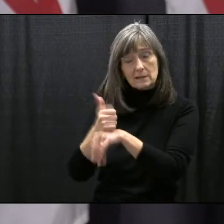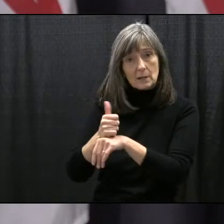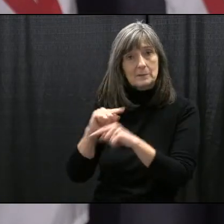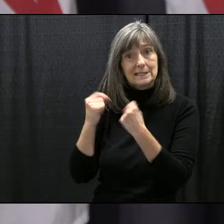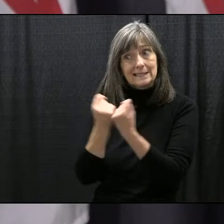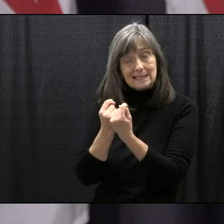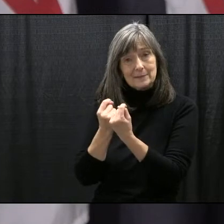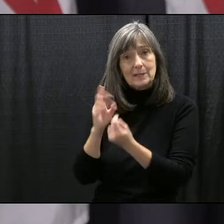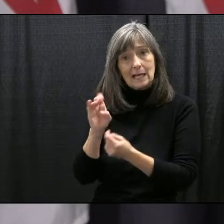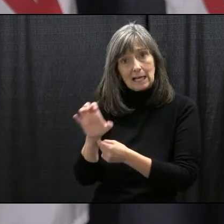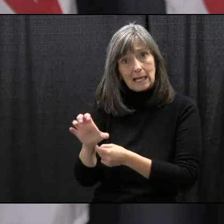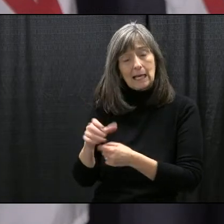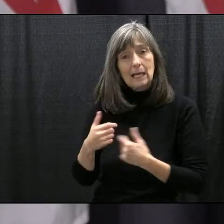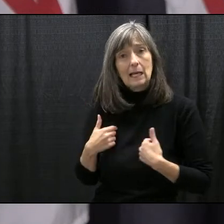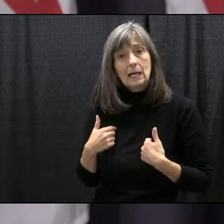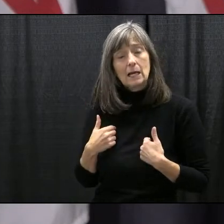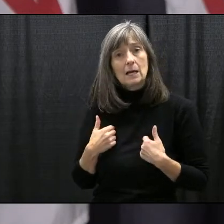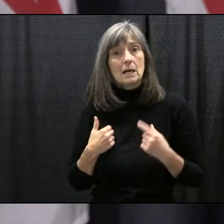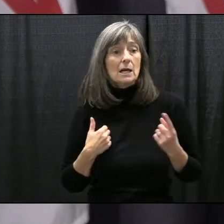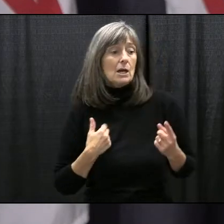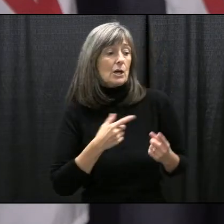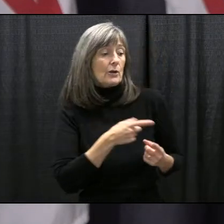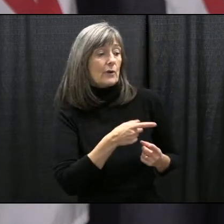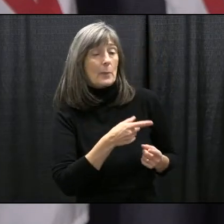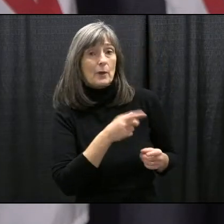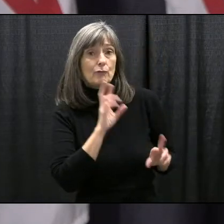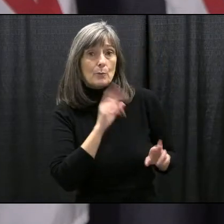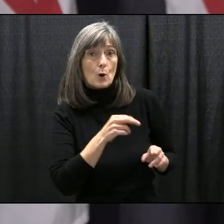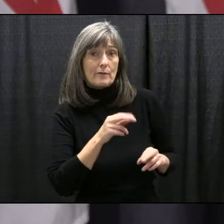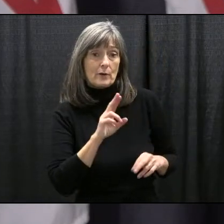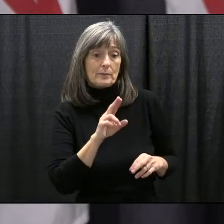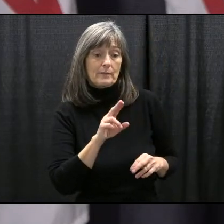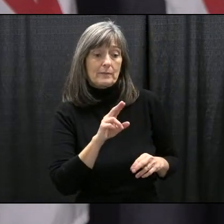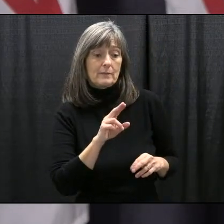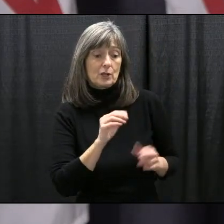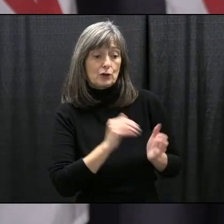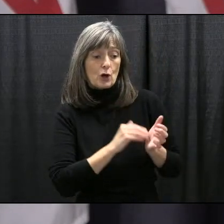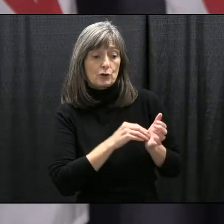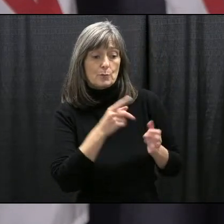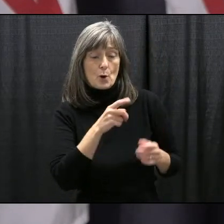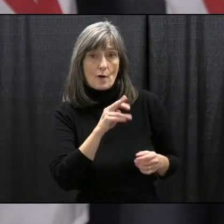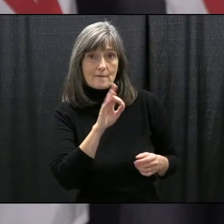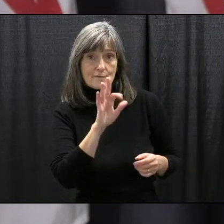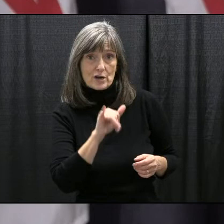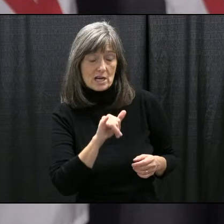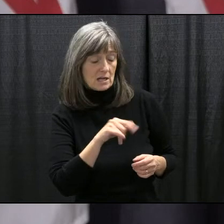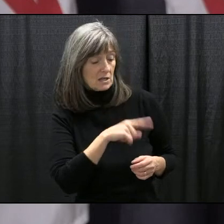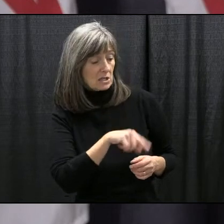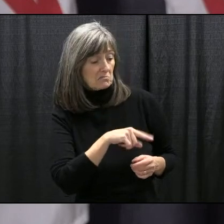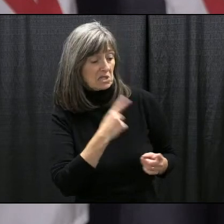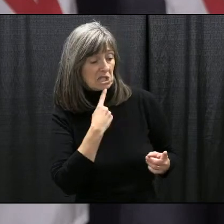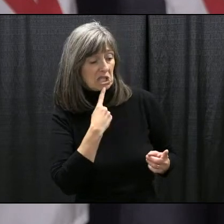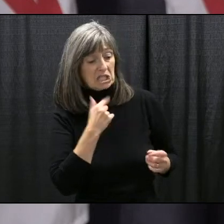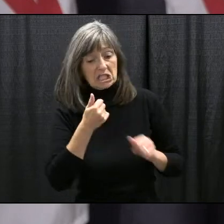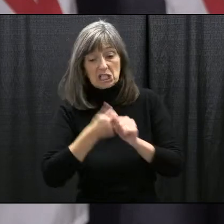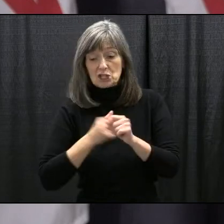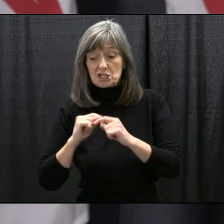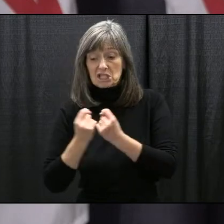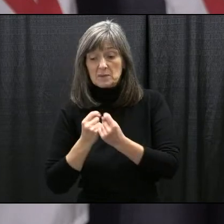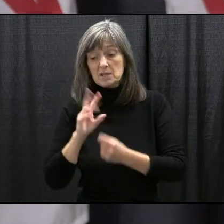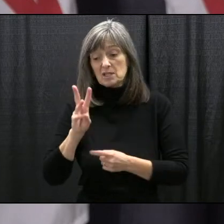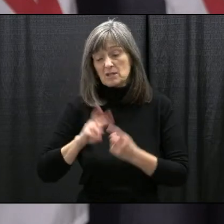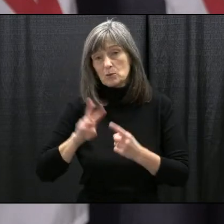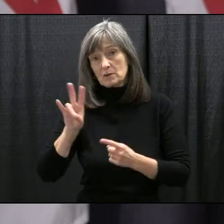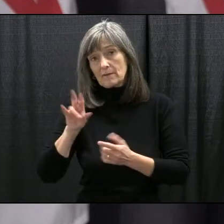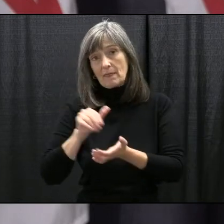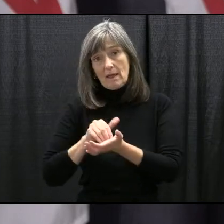from Dr. Parfrey's interim report is that each community team would account for between 6,000 and